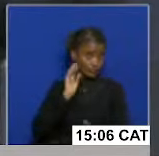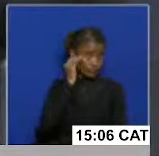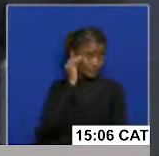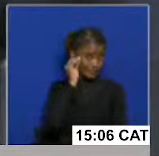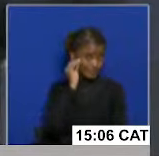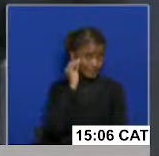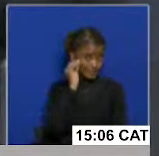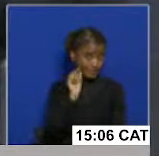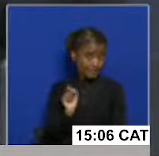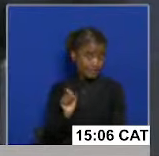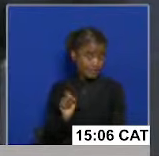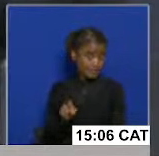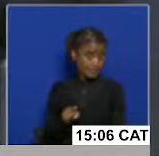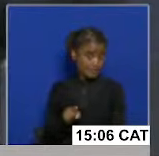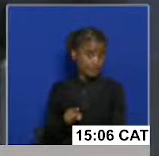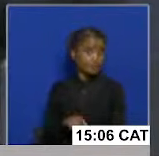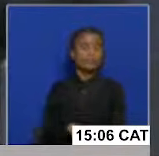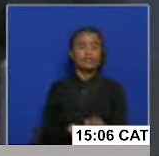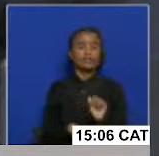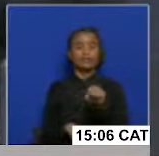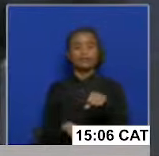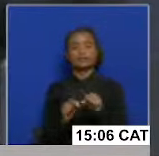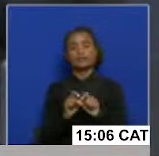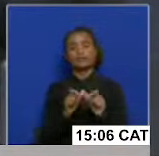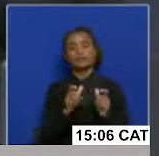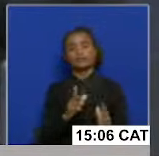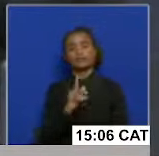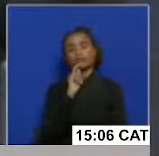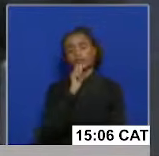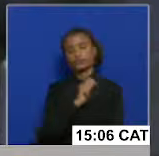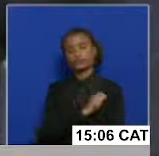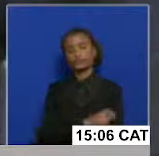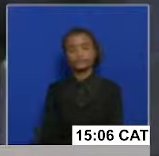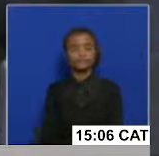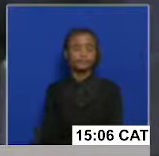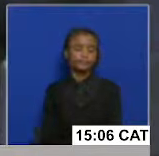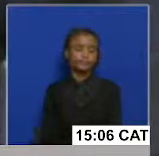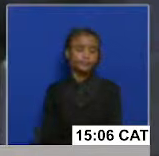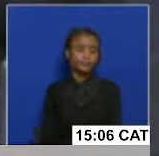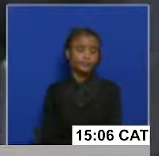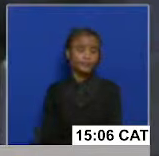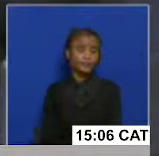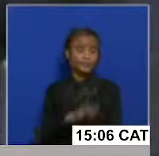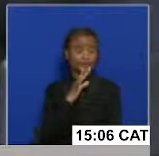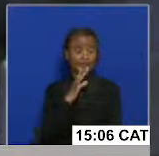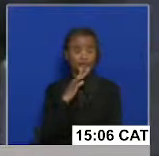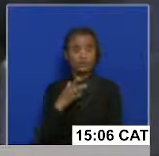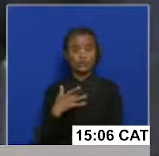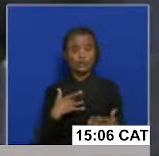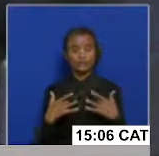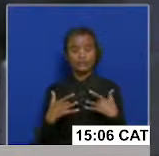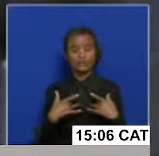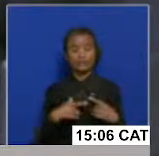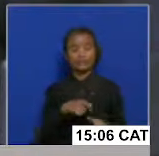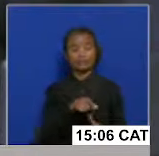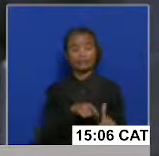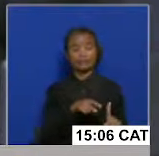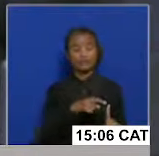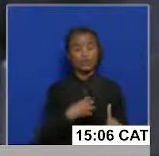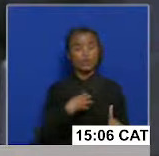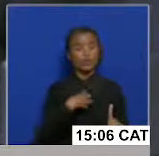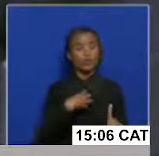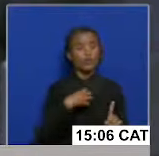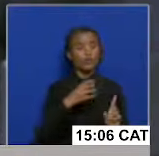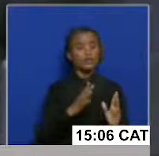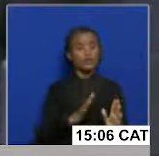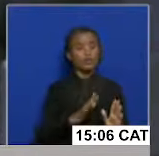It's true, Commissioner. So you were not concerned about whether the owner has a permit or not. What you really wanted